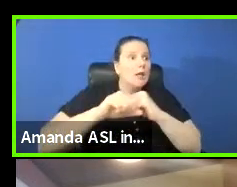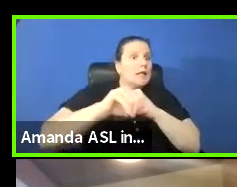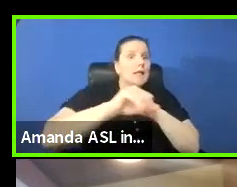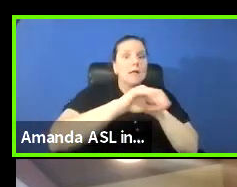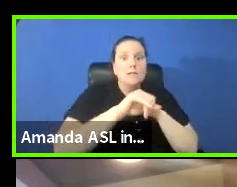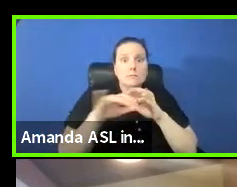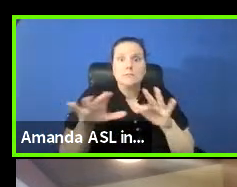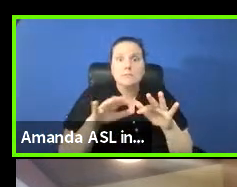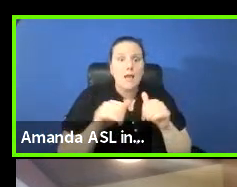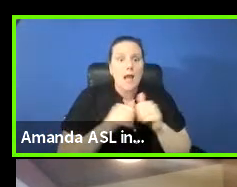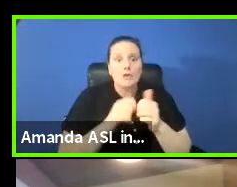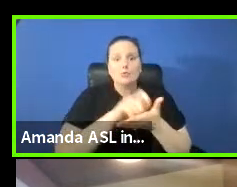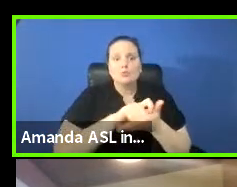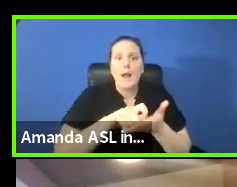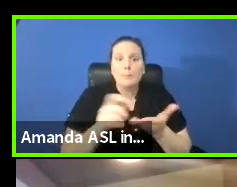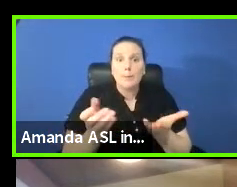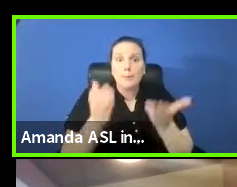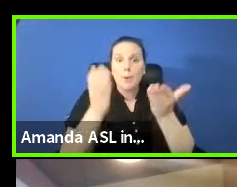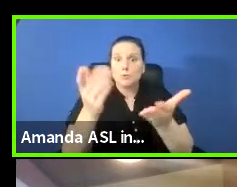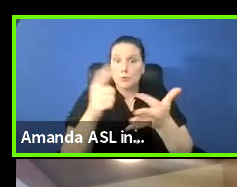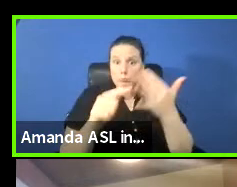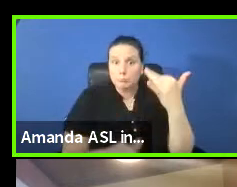do you write a proposal?